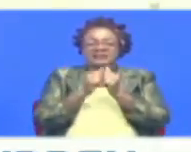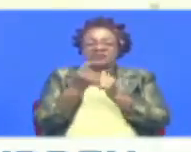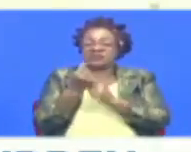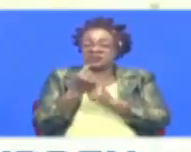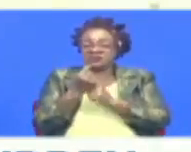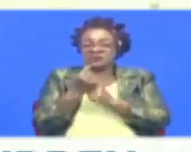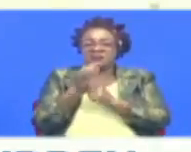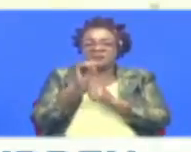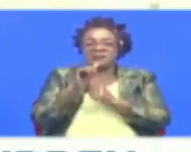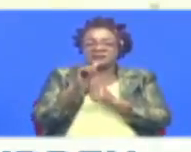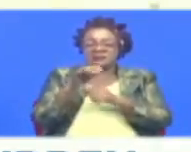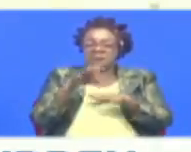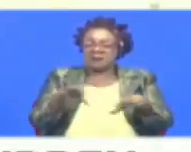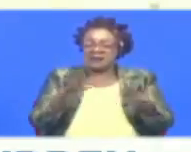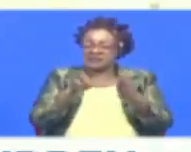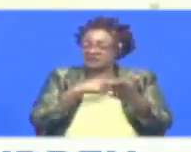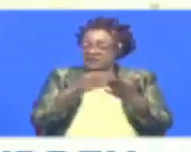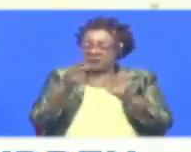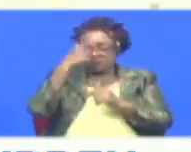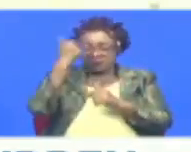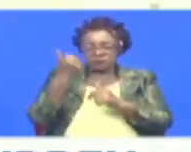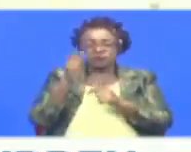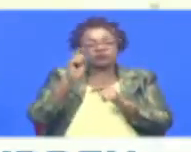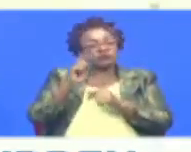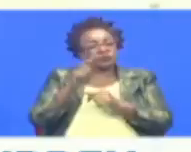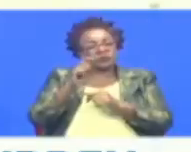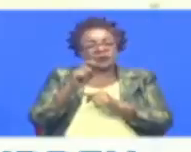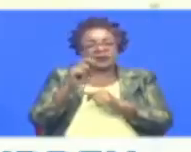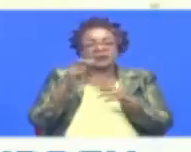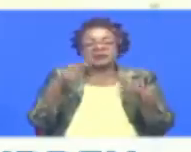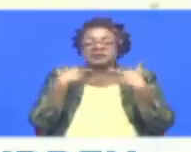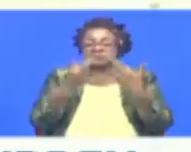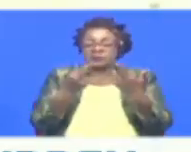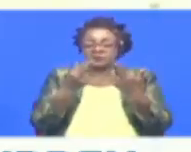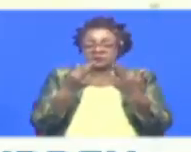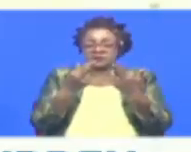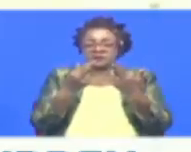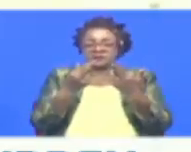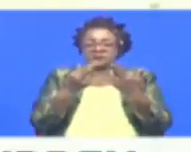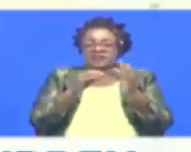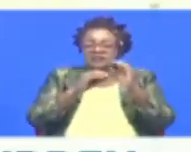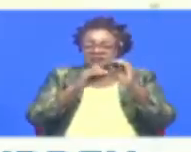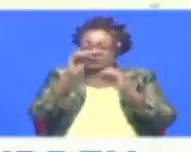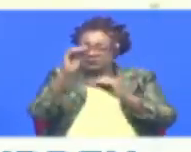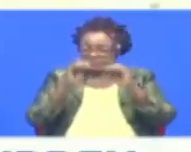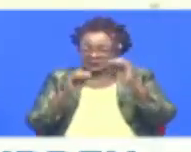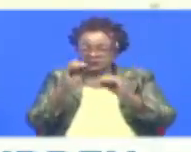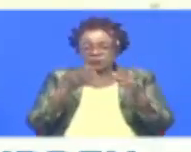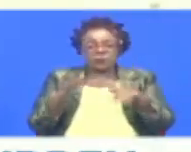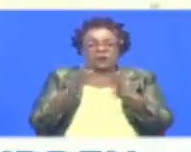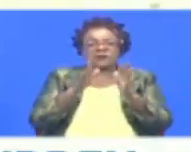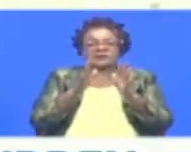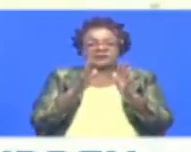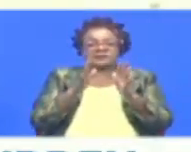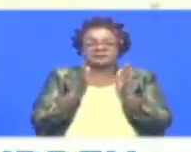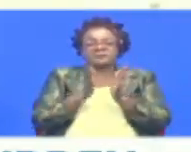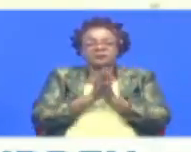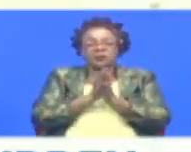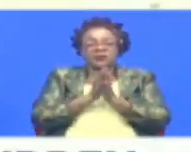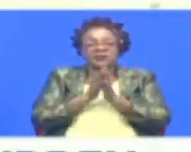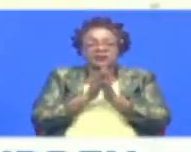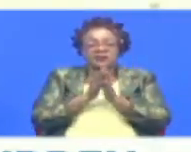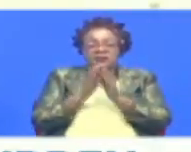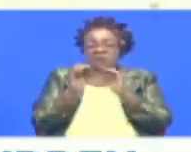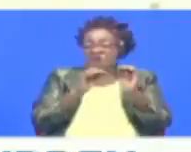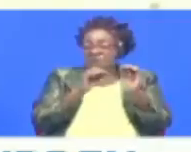that is a market failure because you are supposed to respond in a symmetrical way to the movements in prices